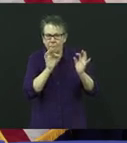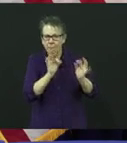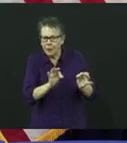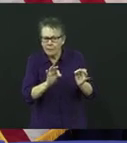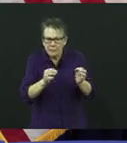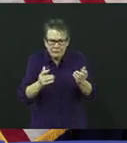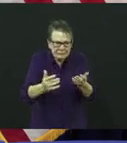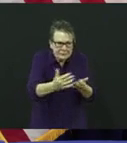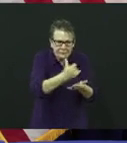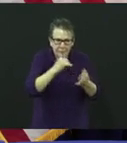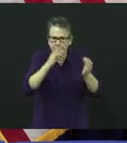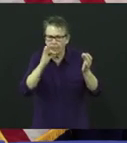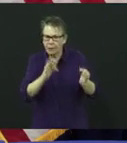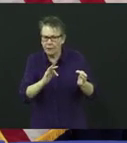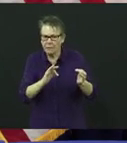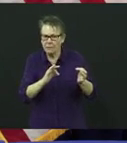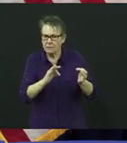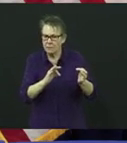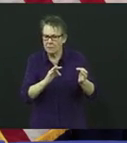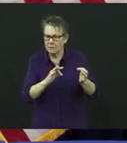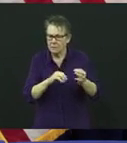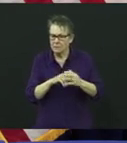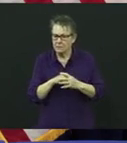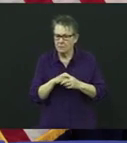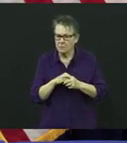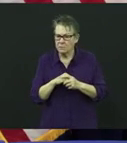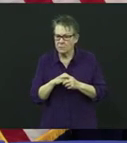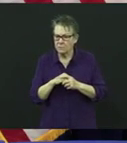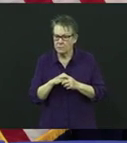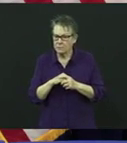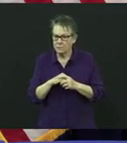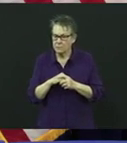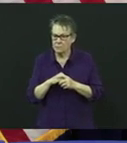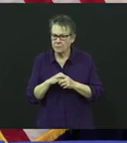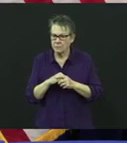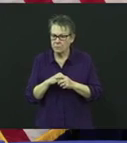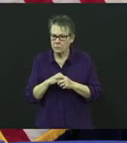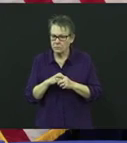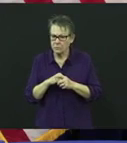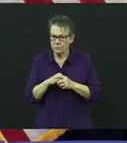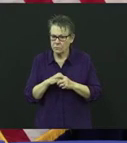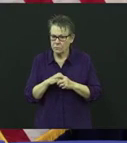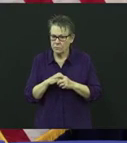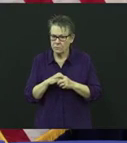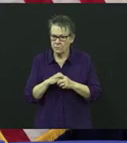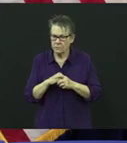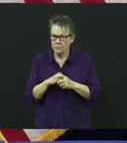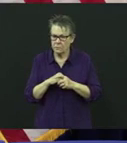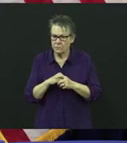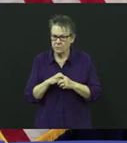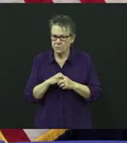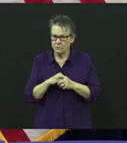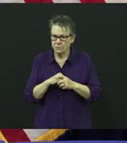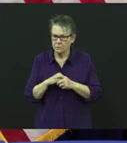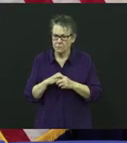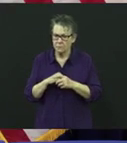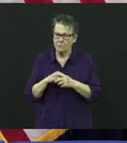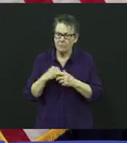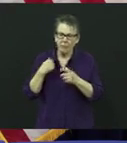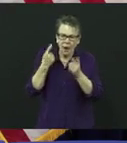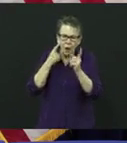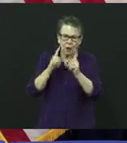universe. I think you didn't disagree with that, the adjective imperfect, but it is a step.